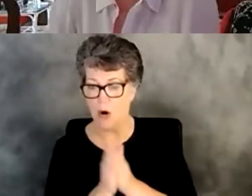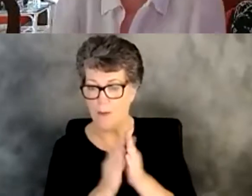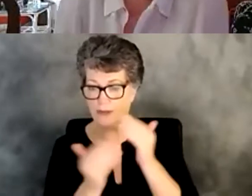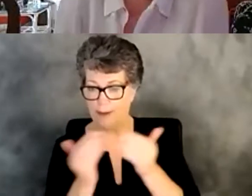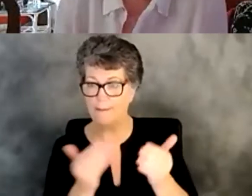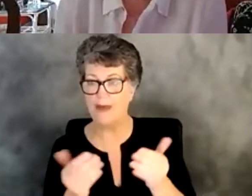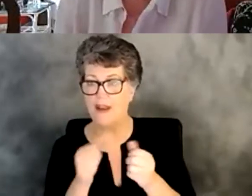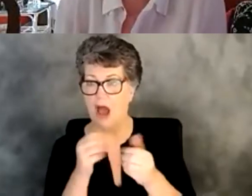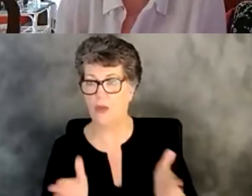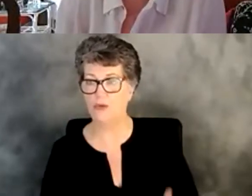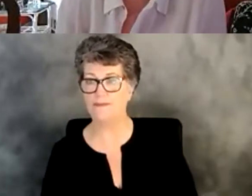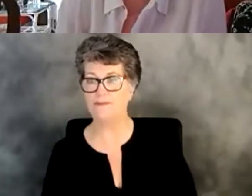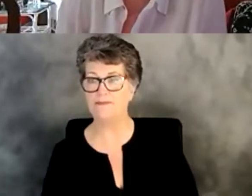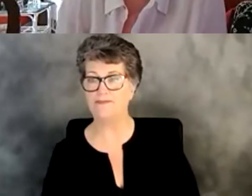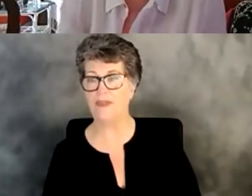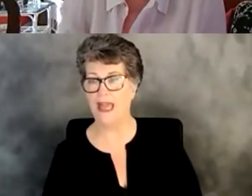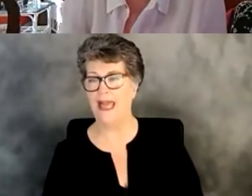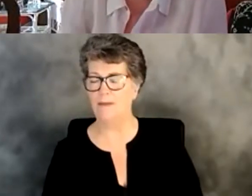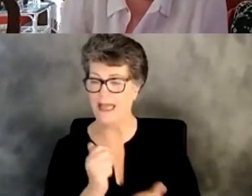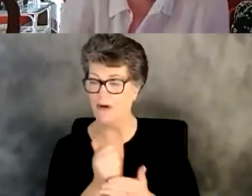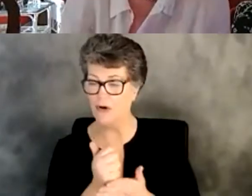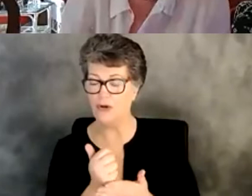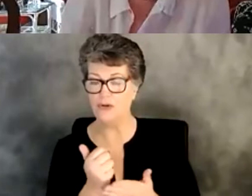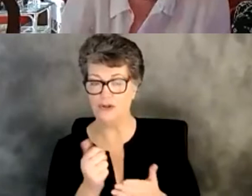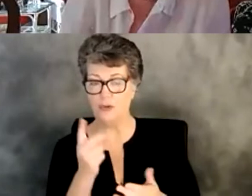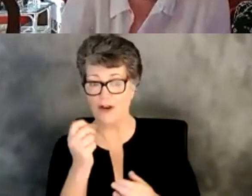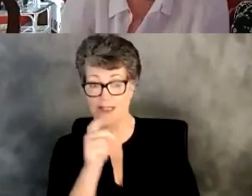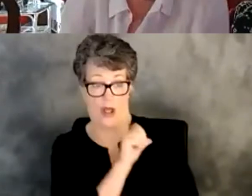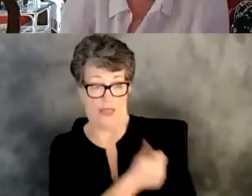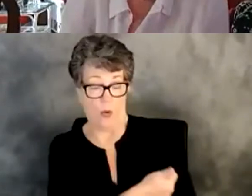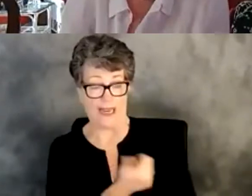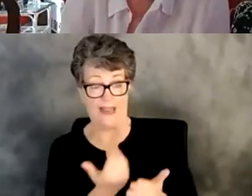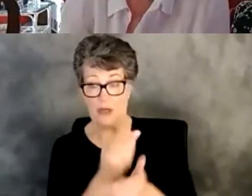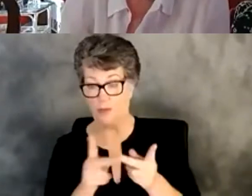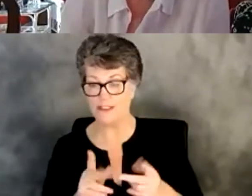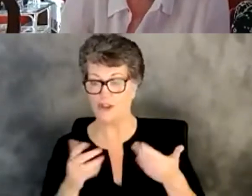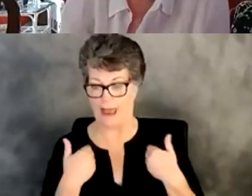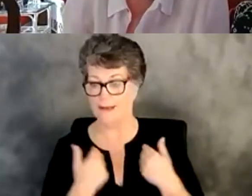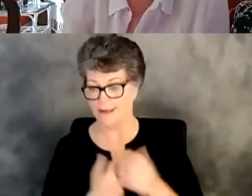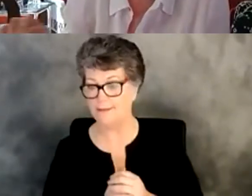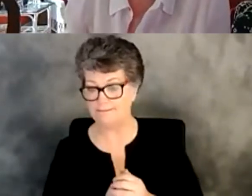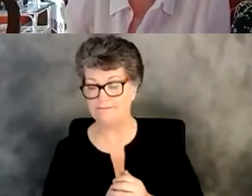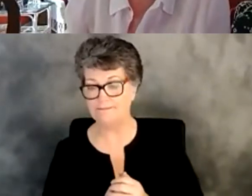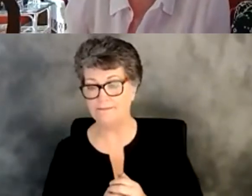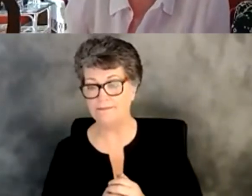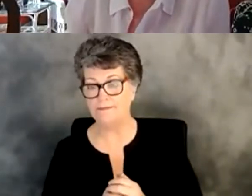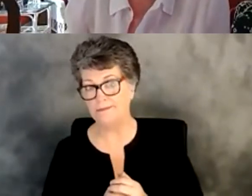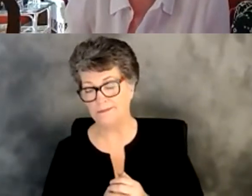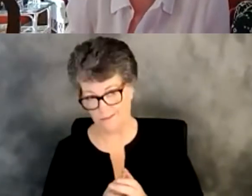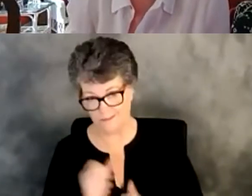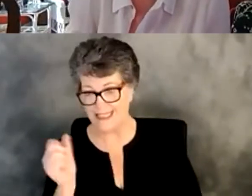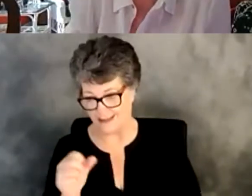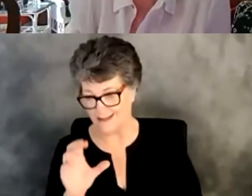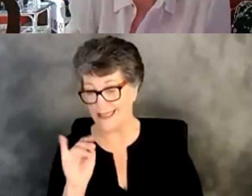I think it will be really helpful to understand what authority the new position has. Yes, they will be on the cabinet,